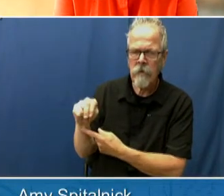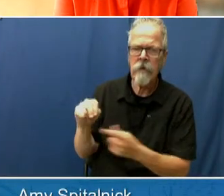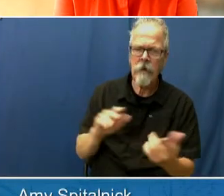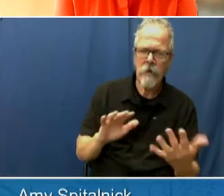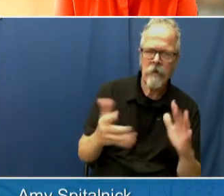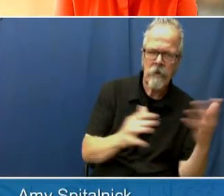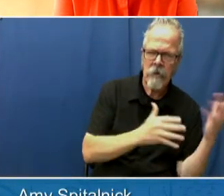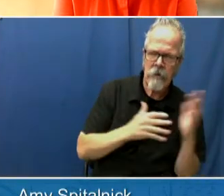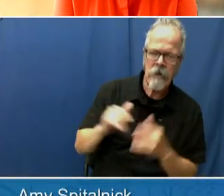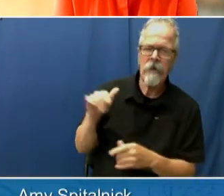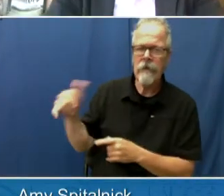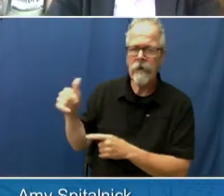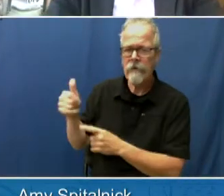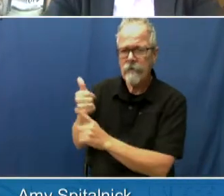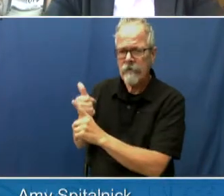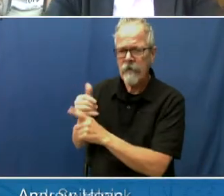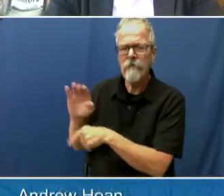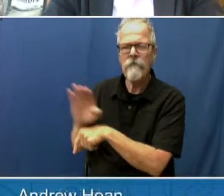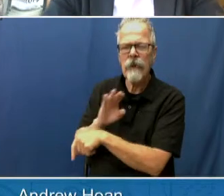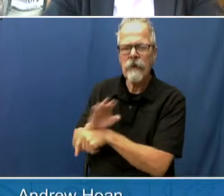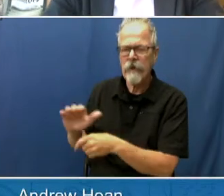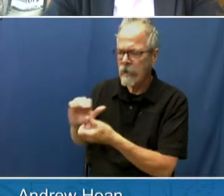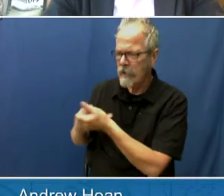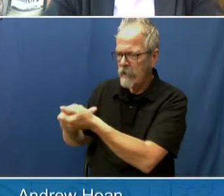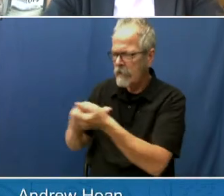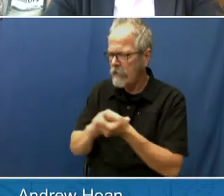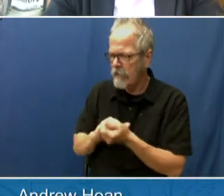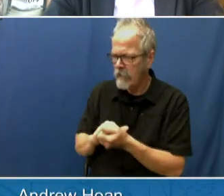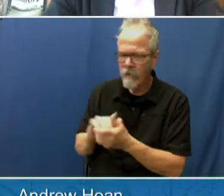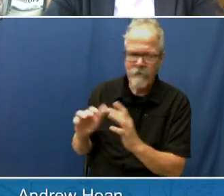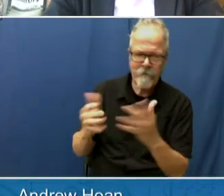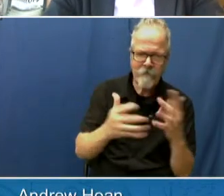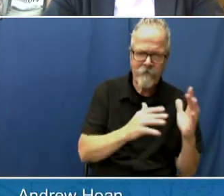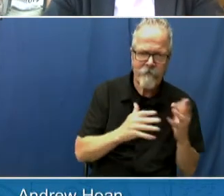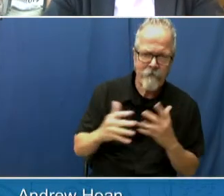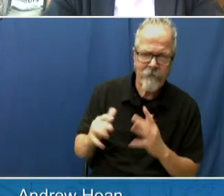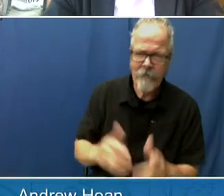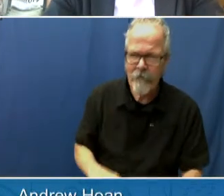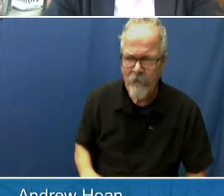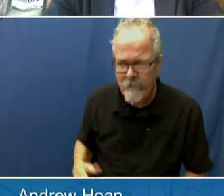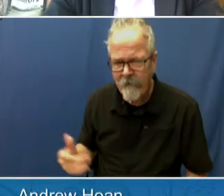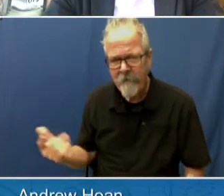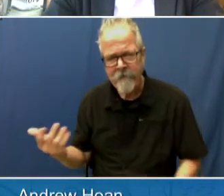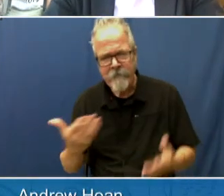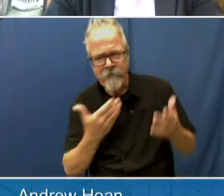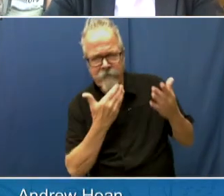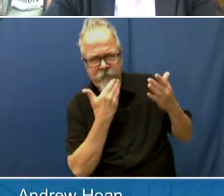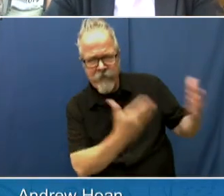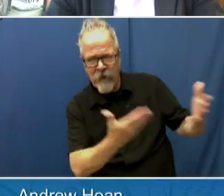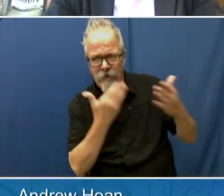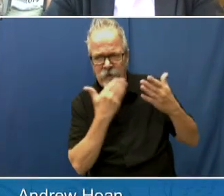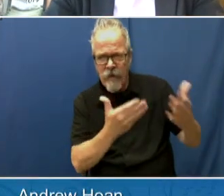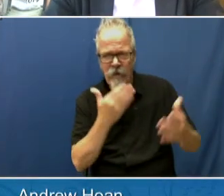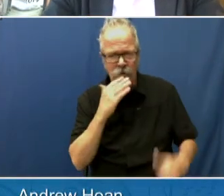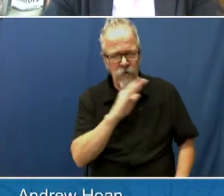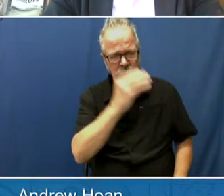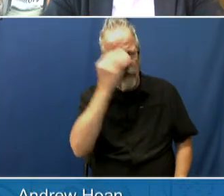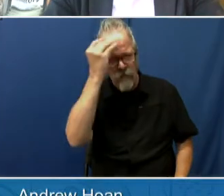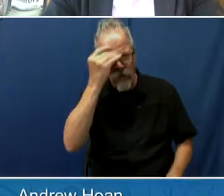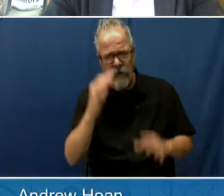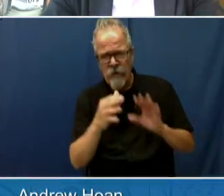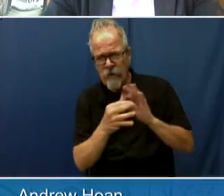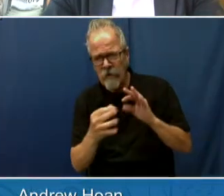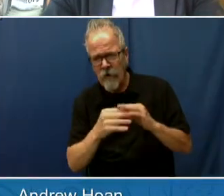Thank you so much, Amy. It's always hard to follow such thoughtful remarks that really center ourselves and allow all of us